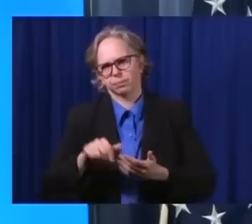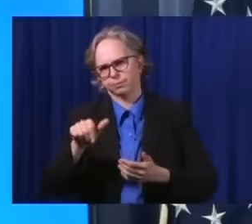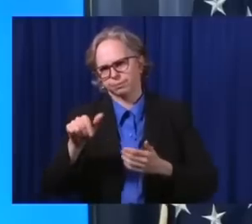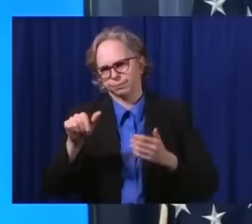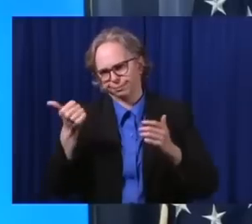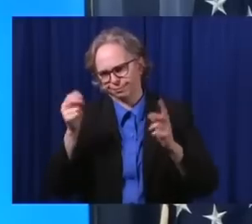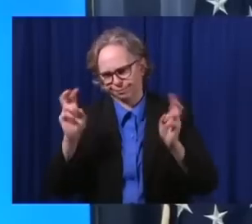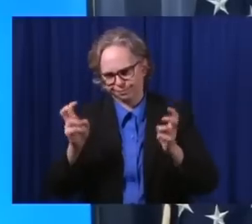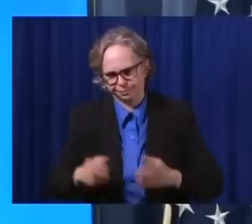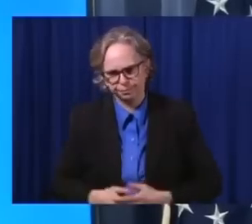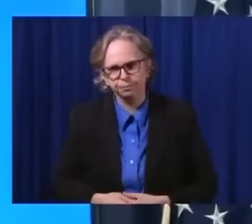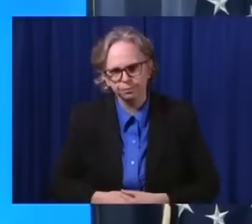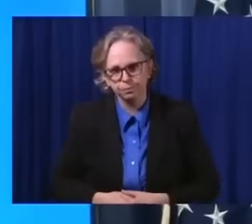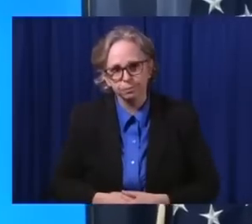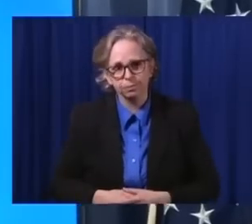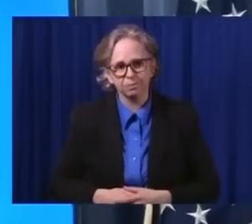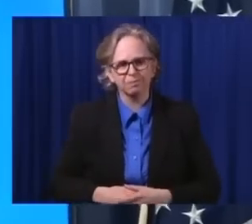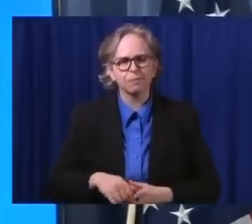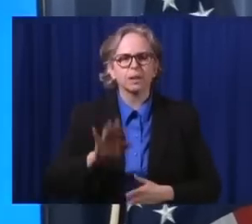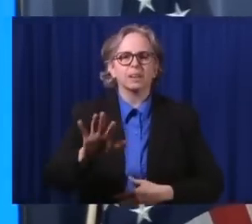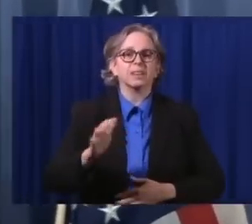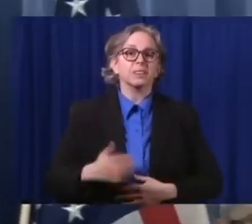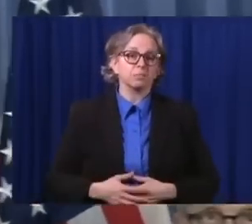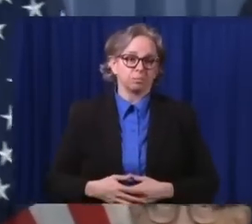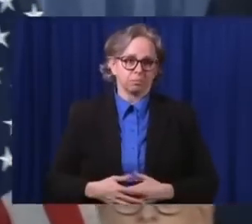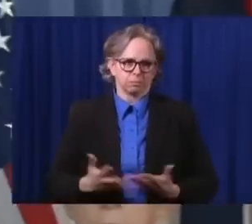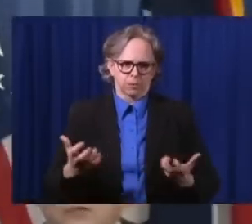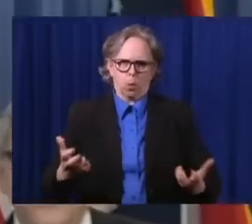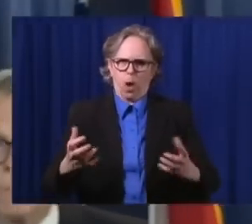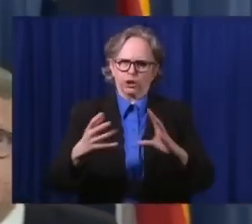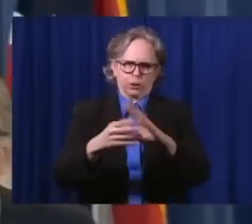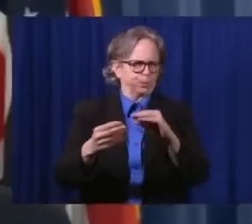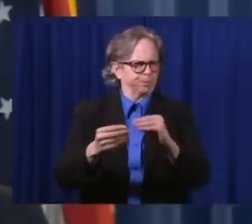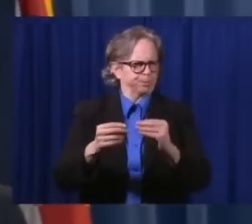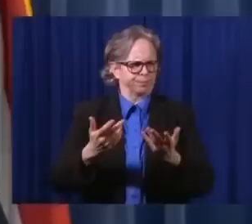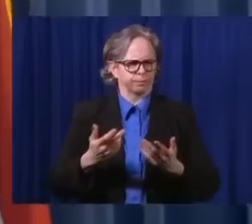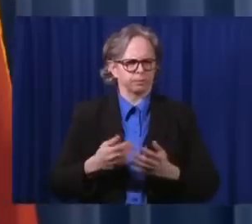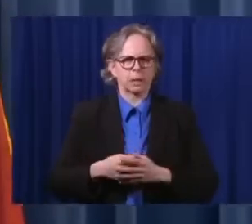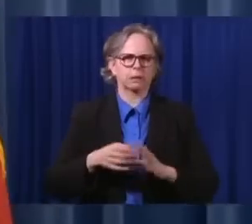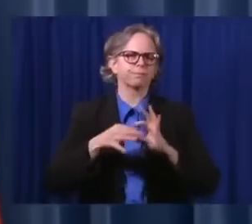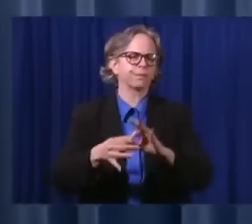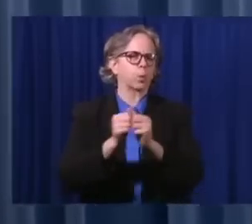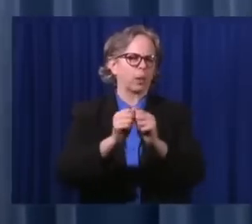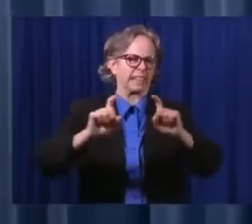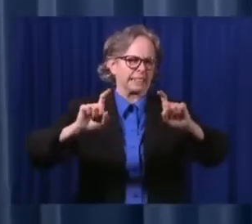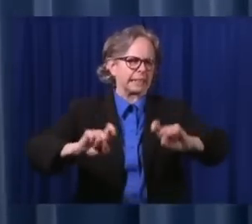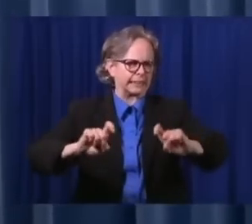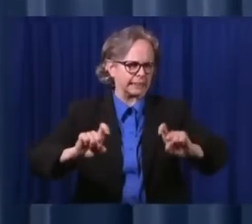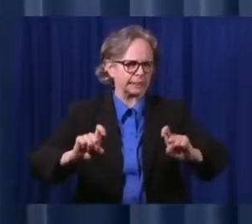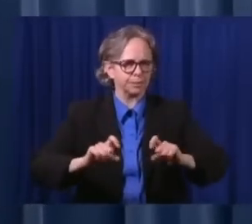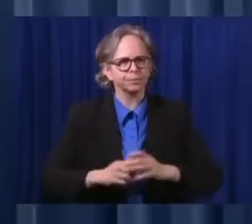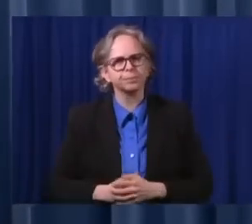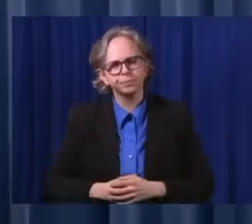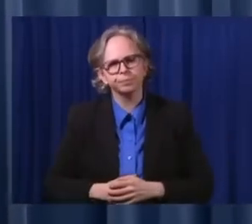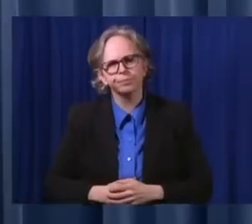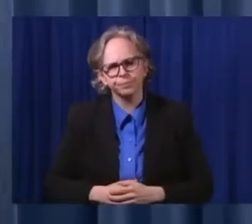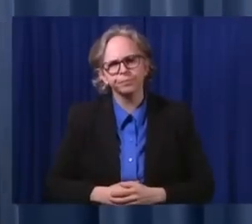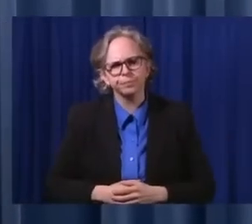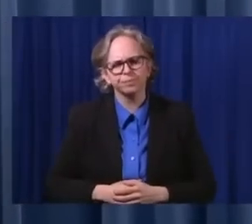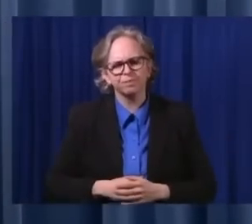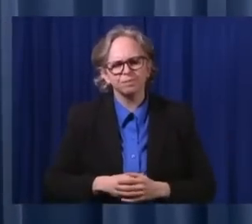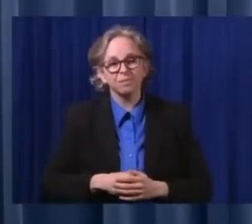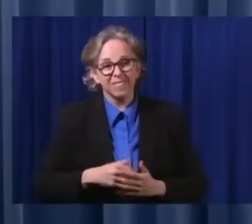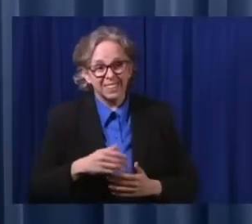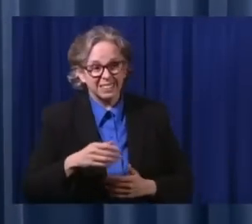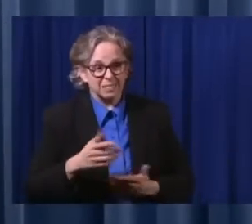I want to talk today about testing. And we're going to continue to report to